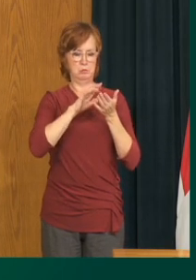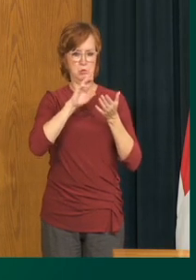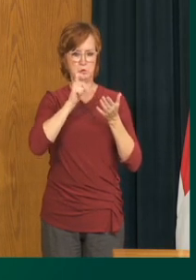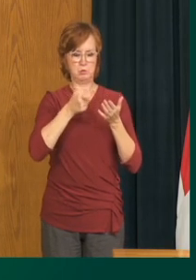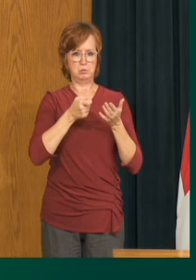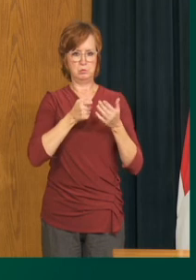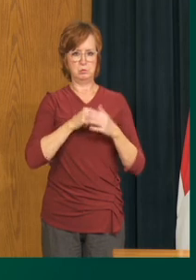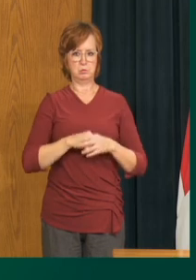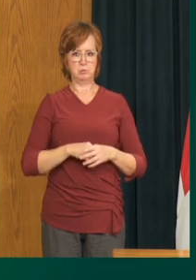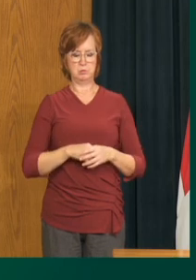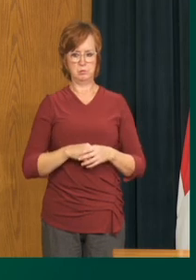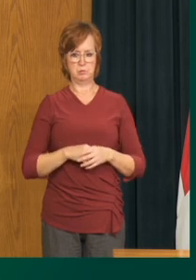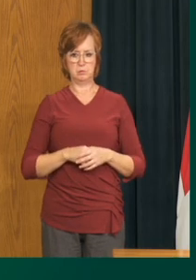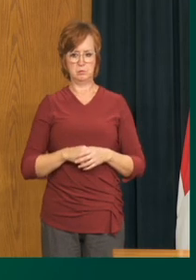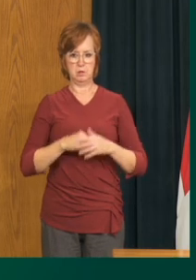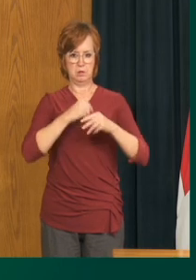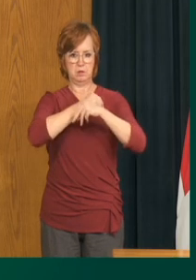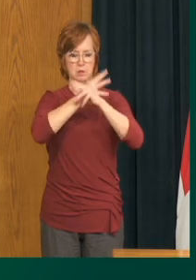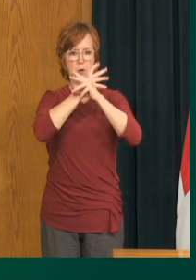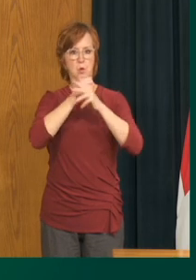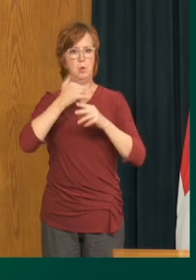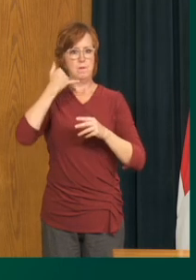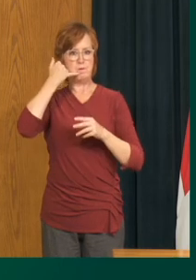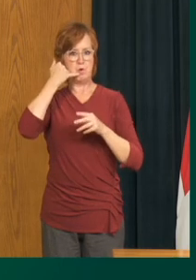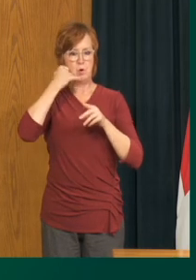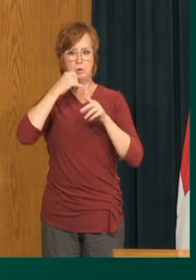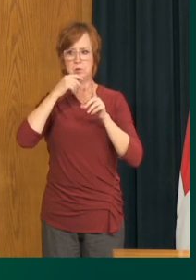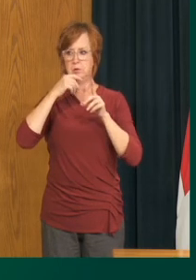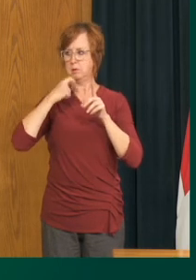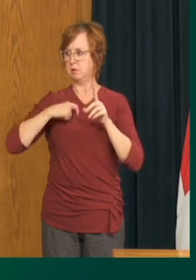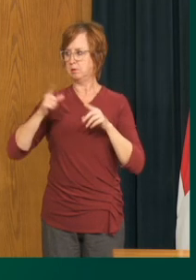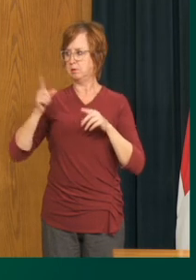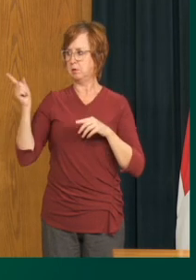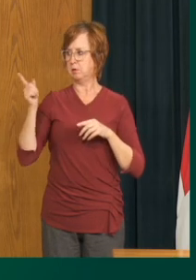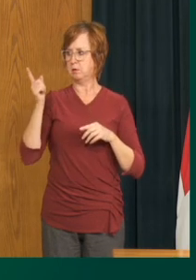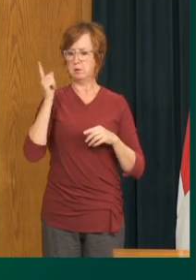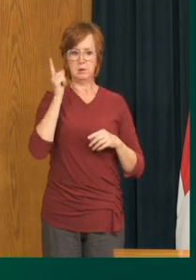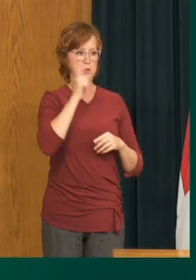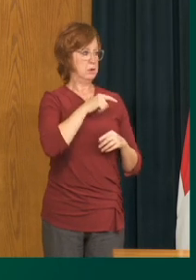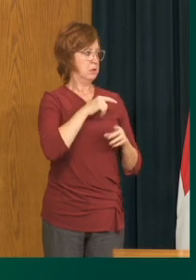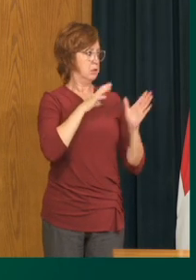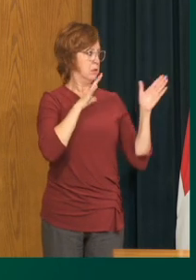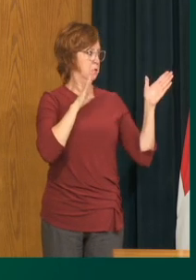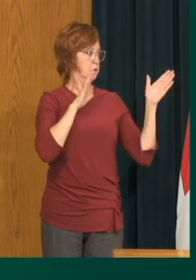phone consultations? We'll go to Dr. Shahab or Scott Livingston.